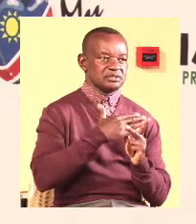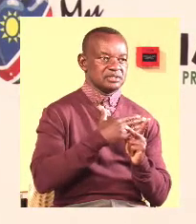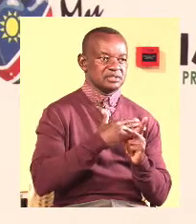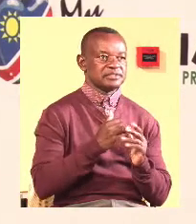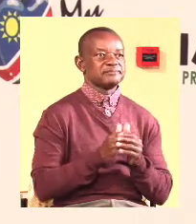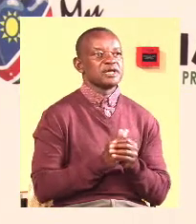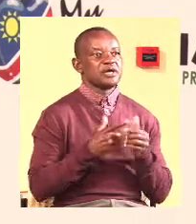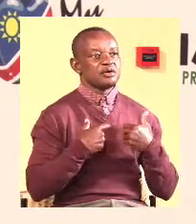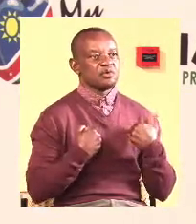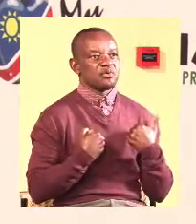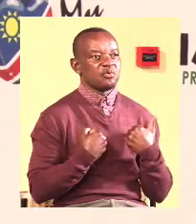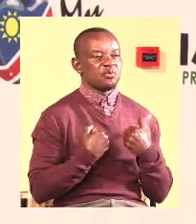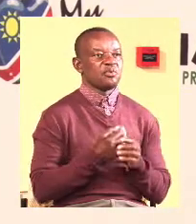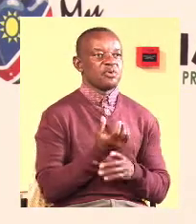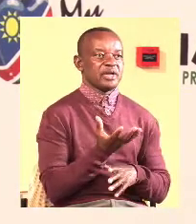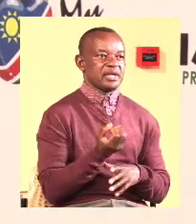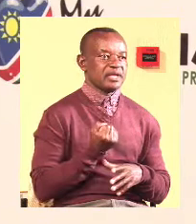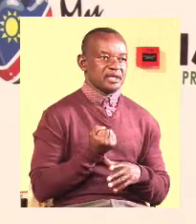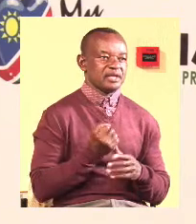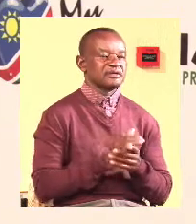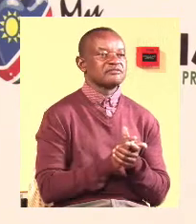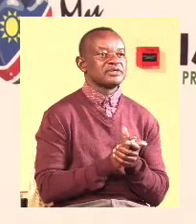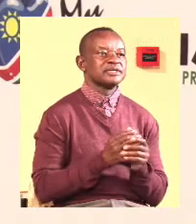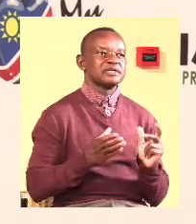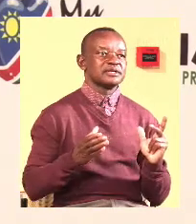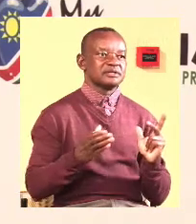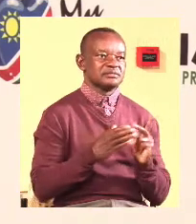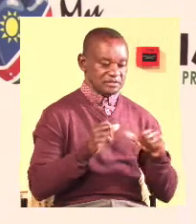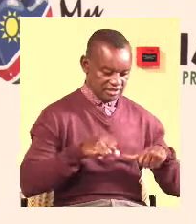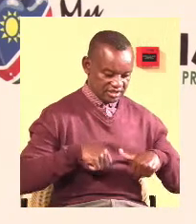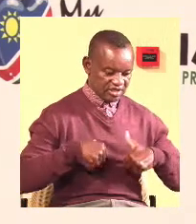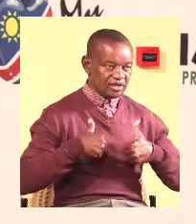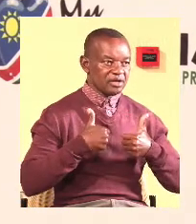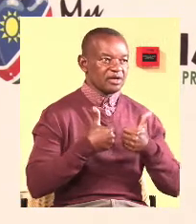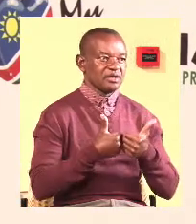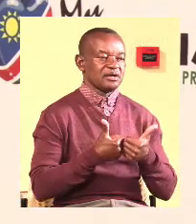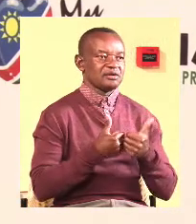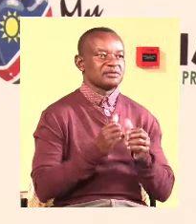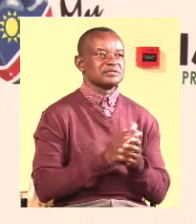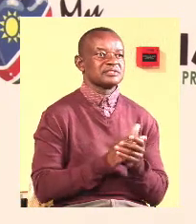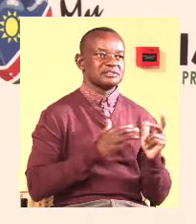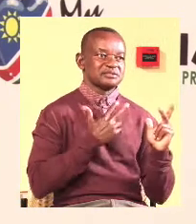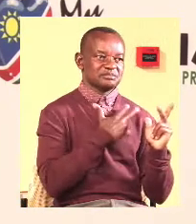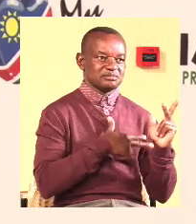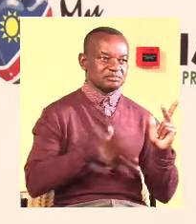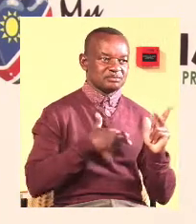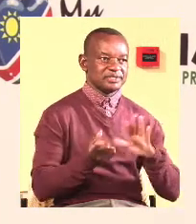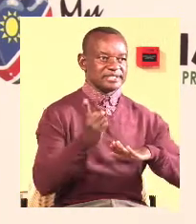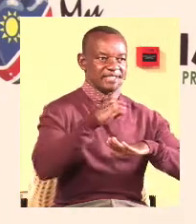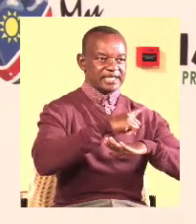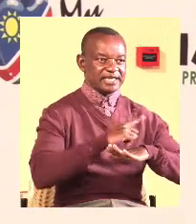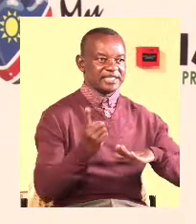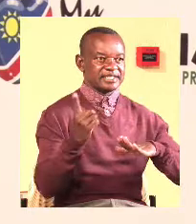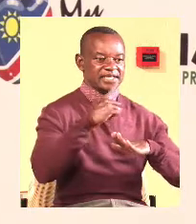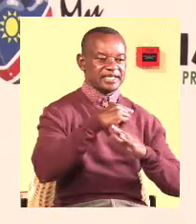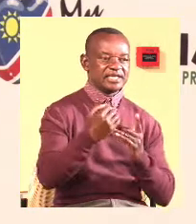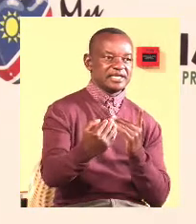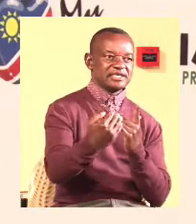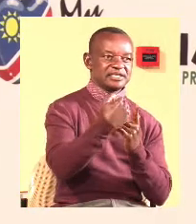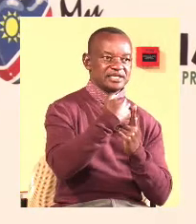workers that on daily basis go around house to house, making sure that people who have